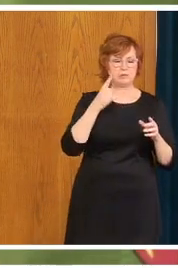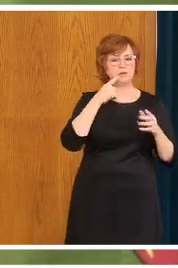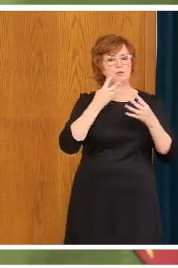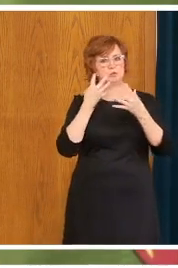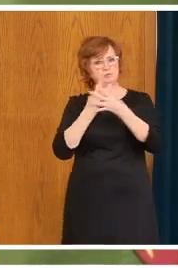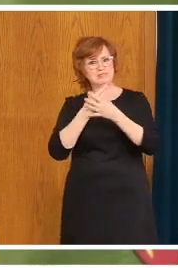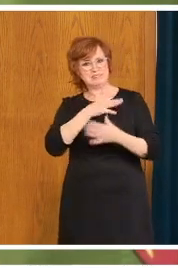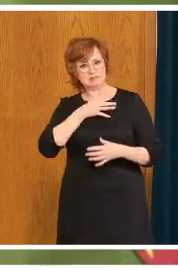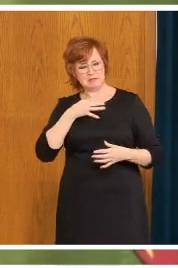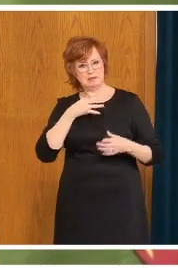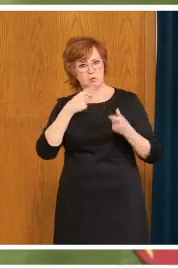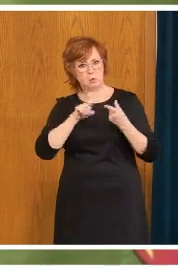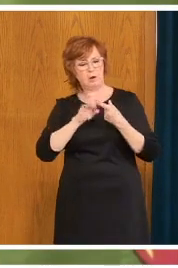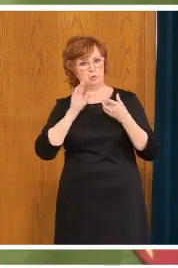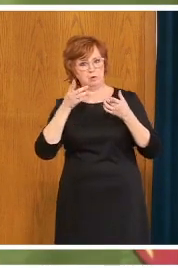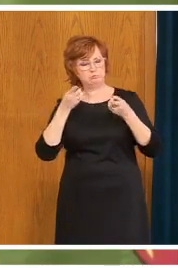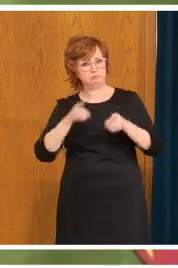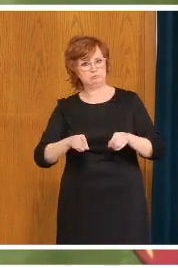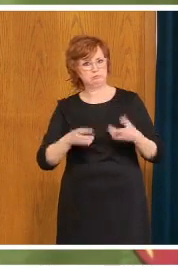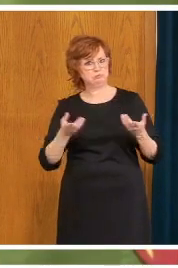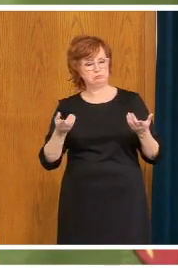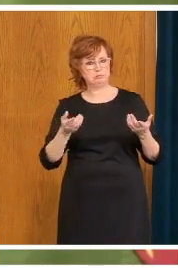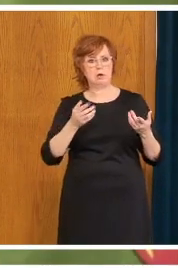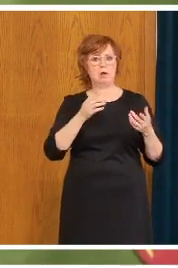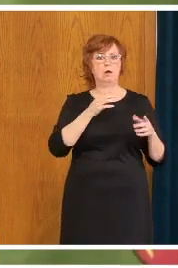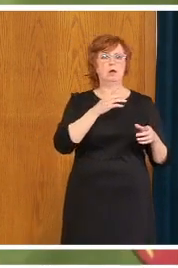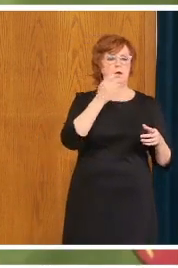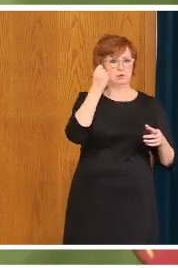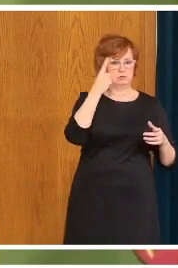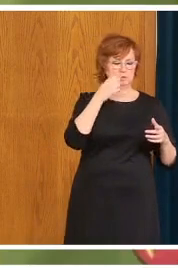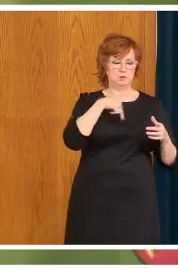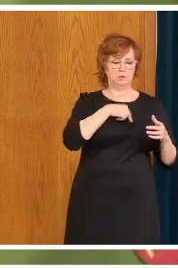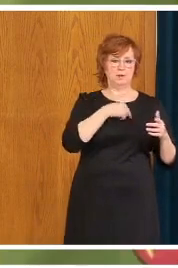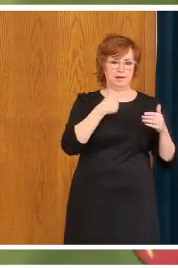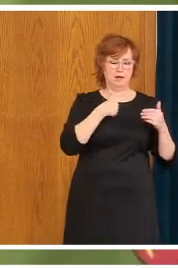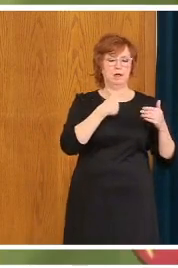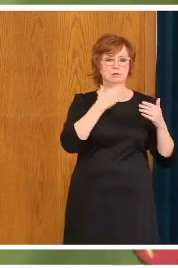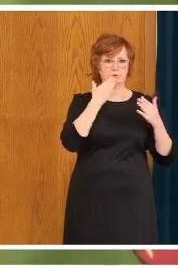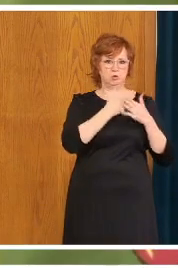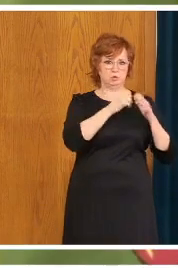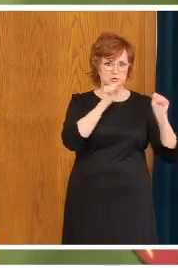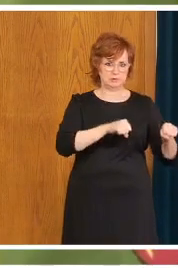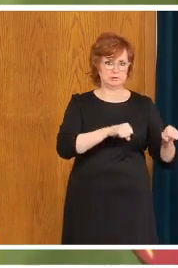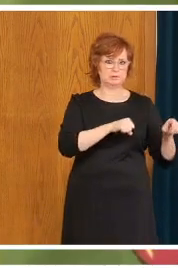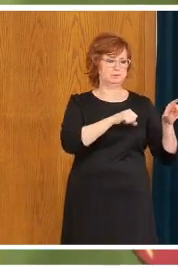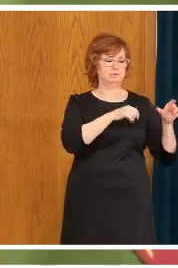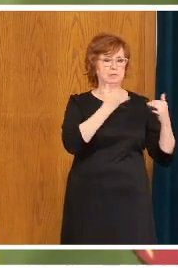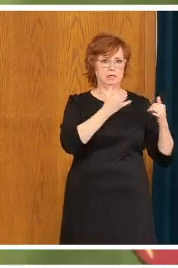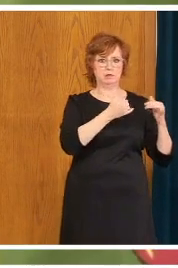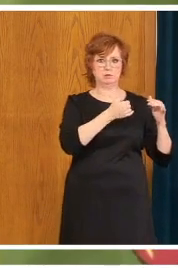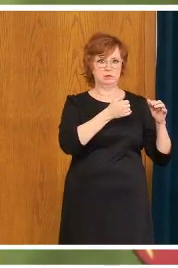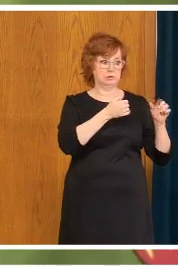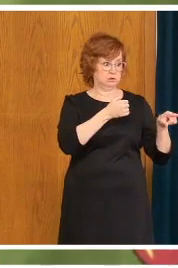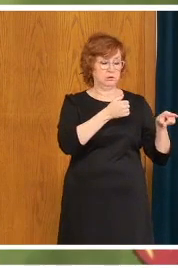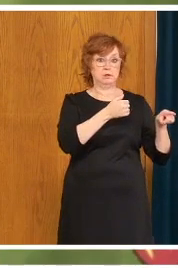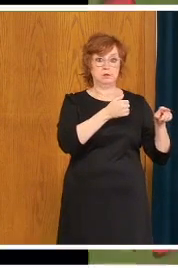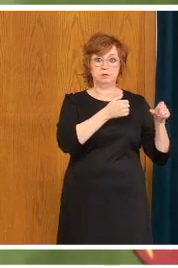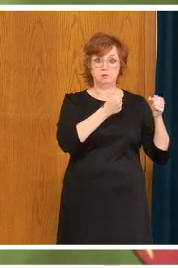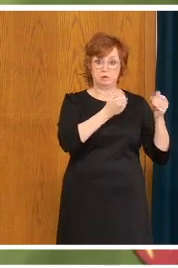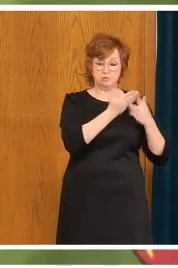booking system that we continue to utilize, and we're taking as many vaccines out of that to our mobile clinics to be able to target